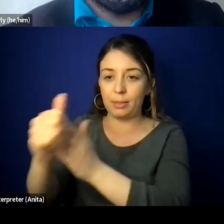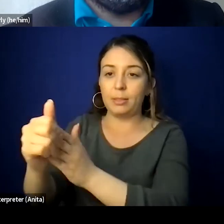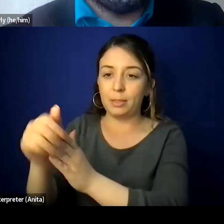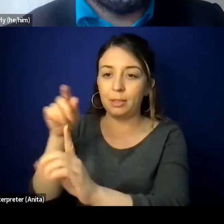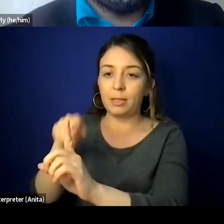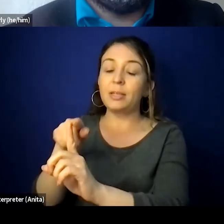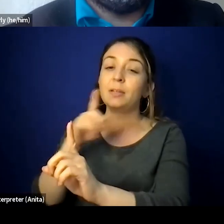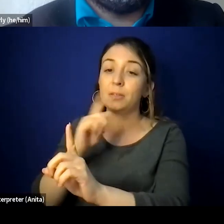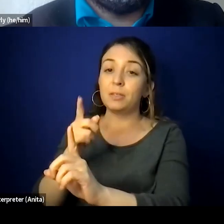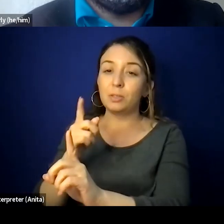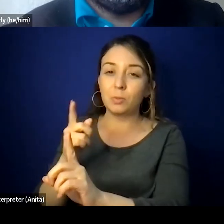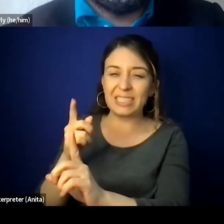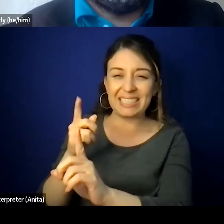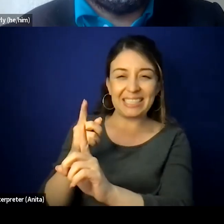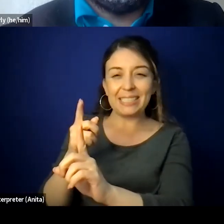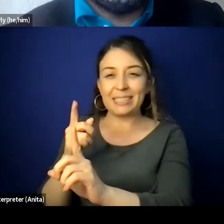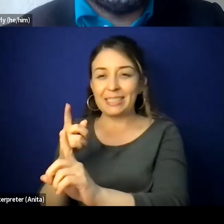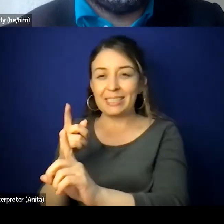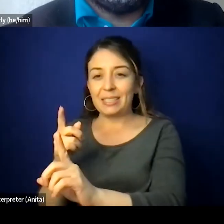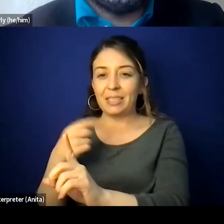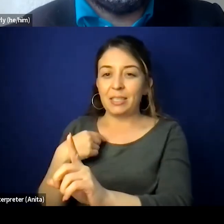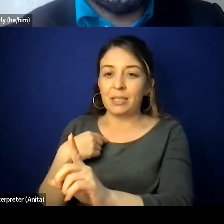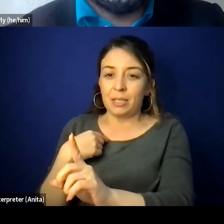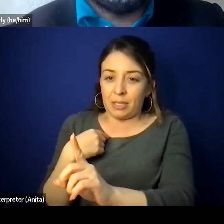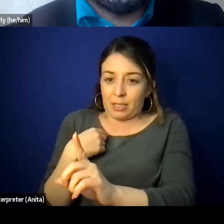is so palpable inside of the space.